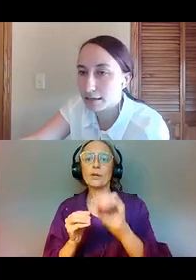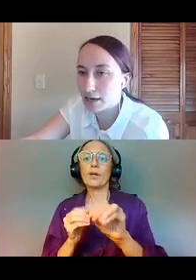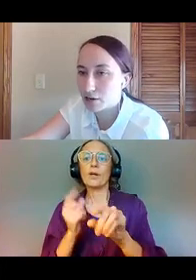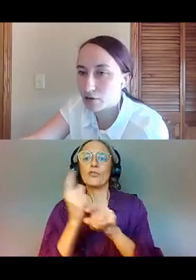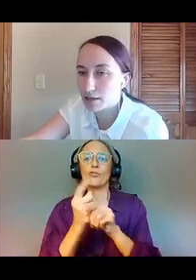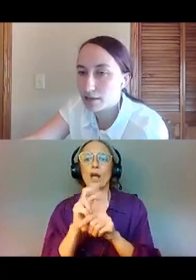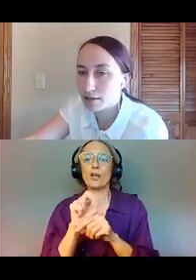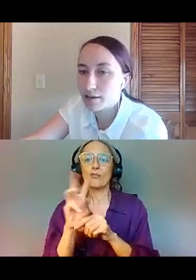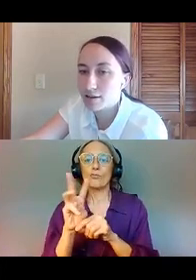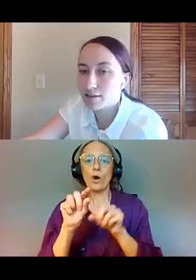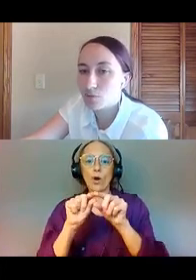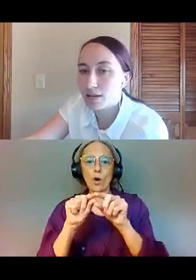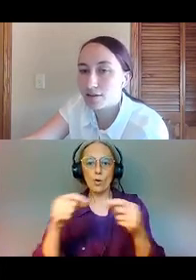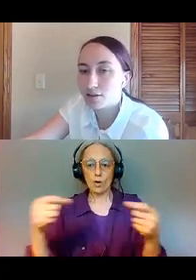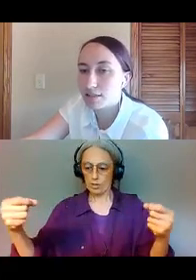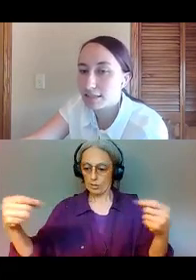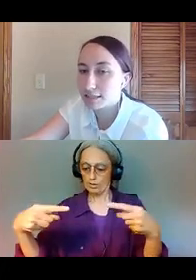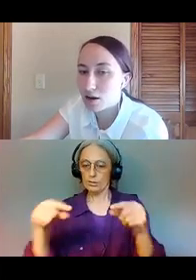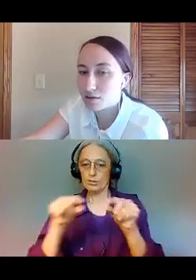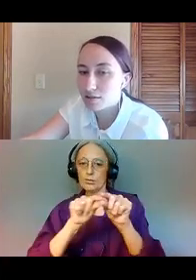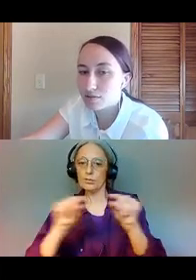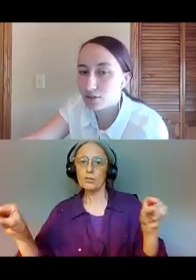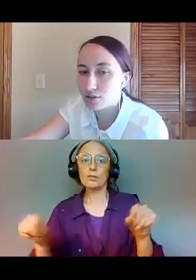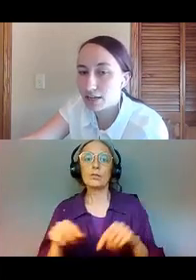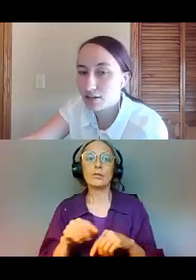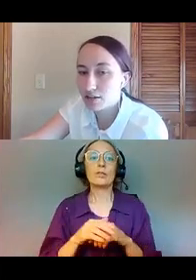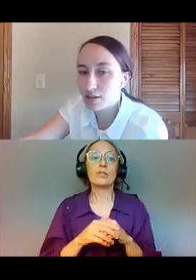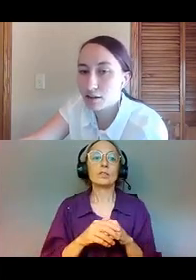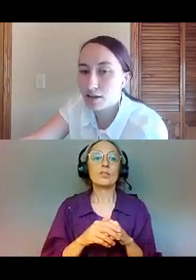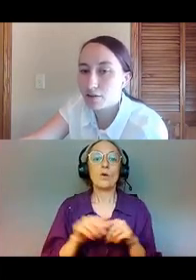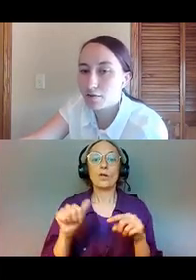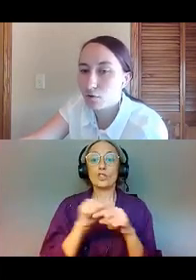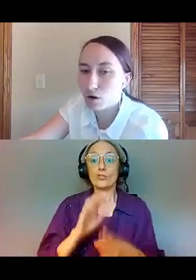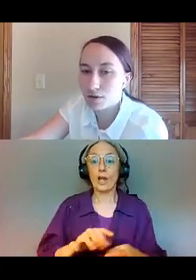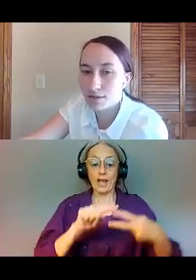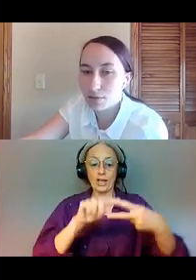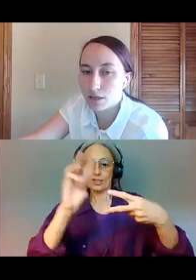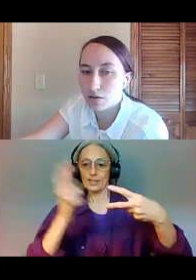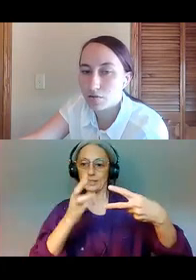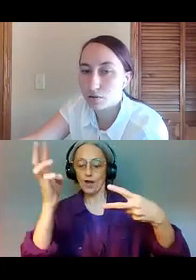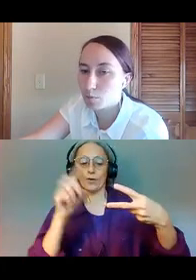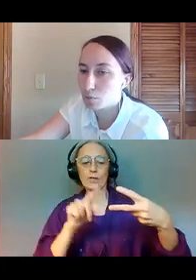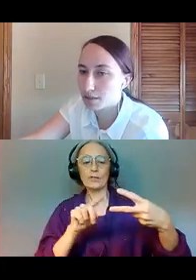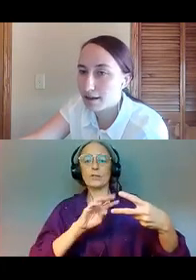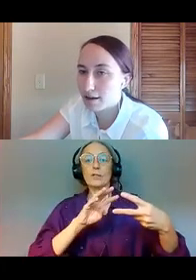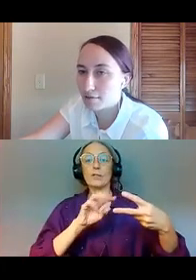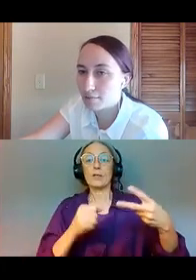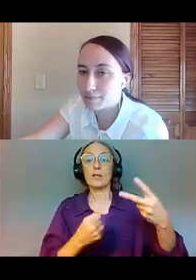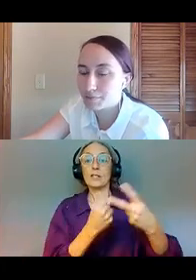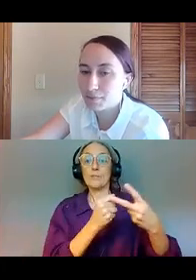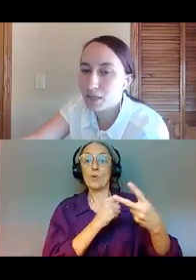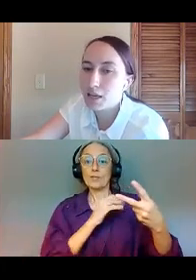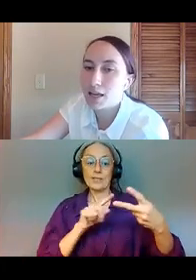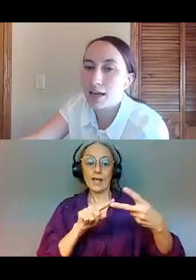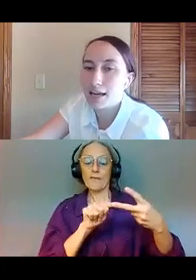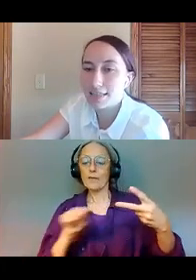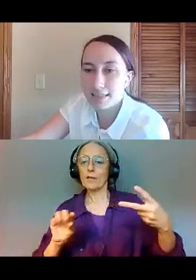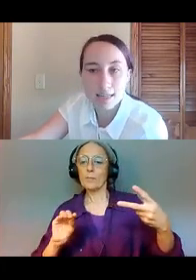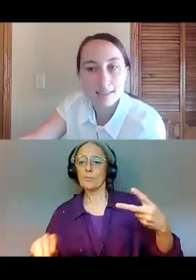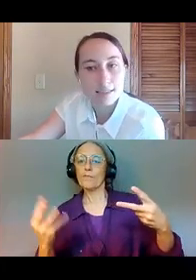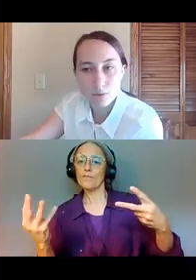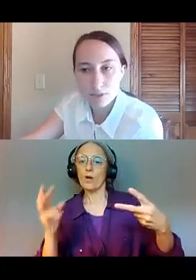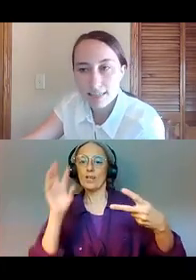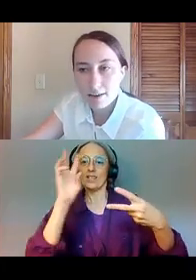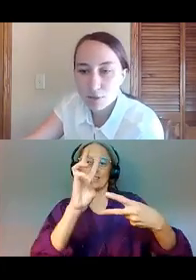to the correct category. So we enter 6 hours for trainer and 4 hours a week for support staff. And